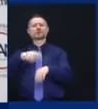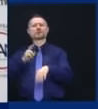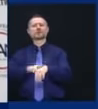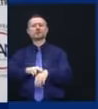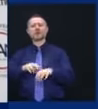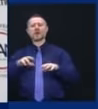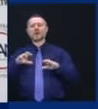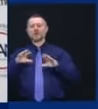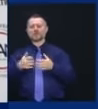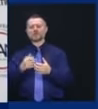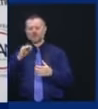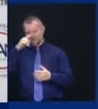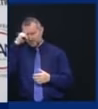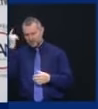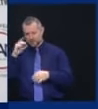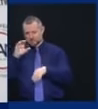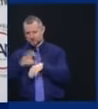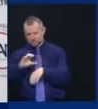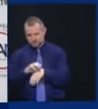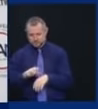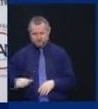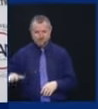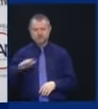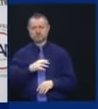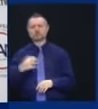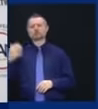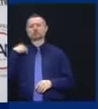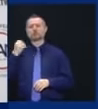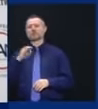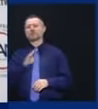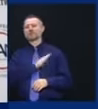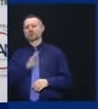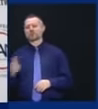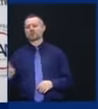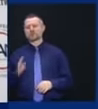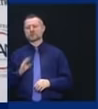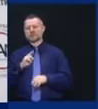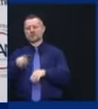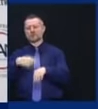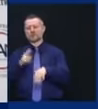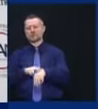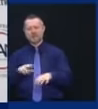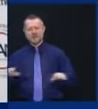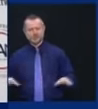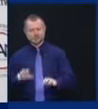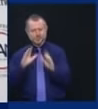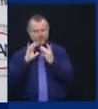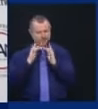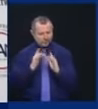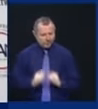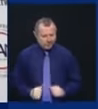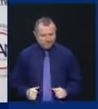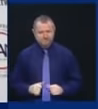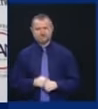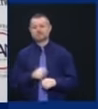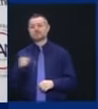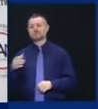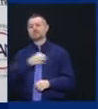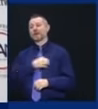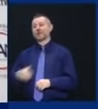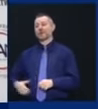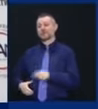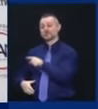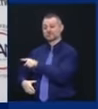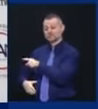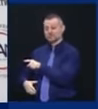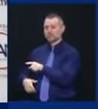Black Churches and chairs the board of National Action Network. The mayor, who has also been a shero